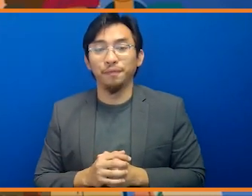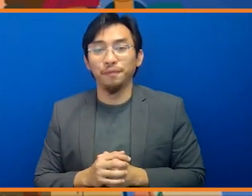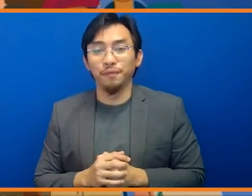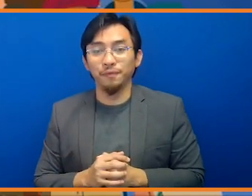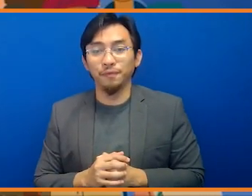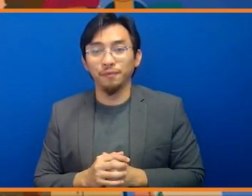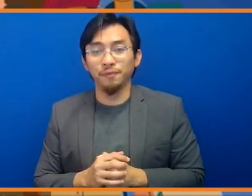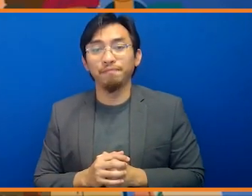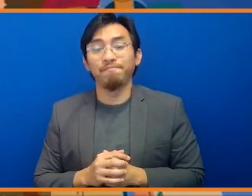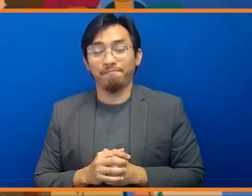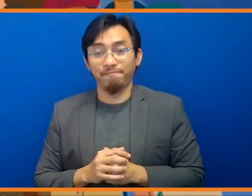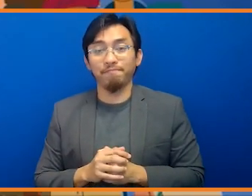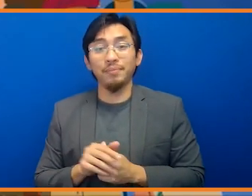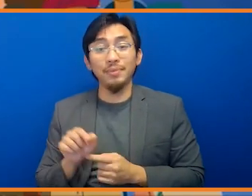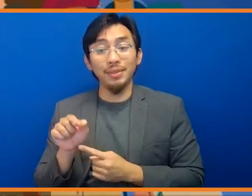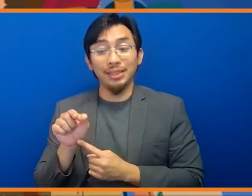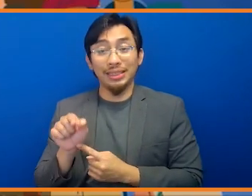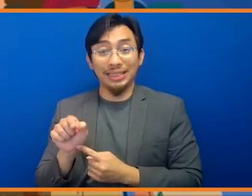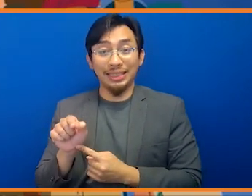In this point,